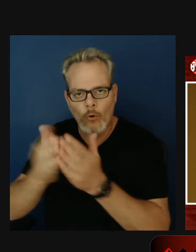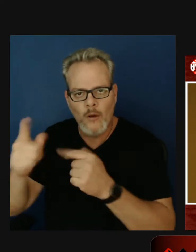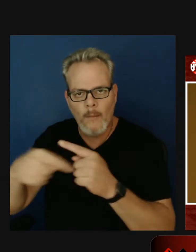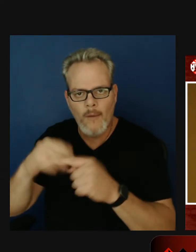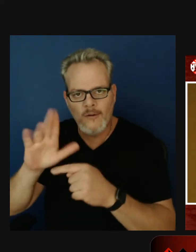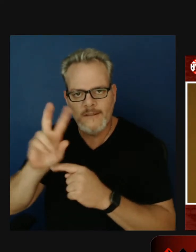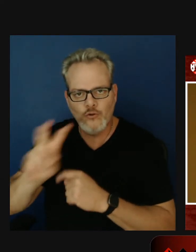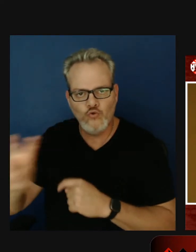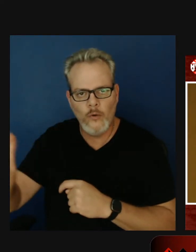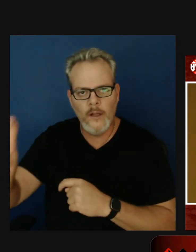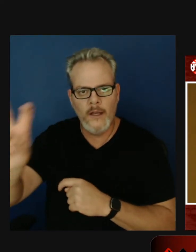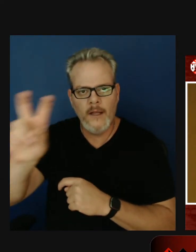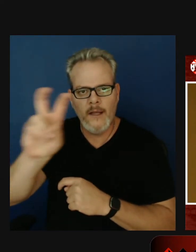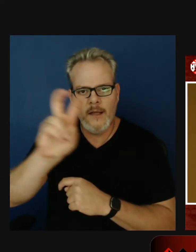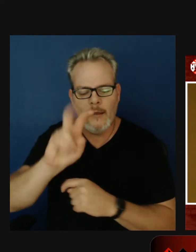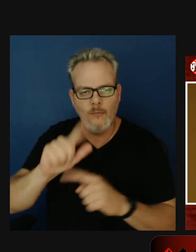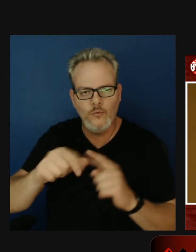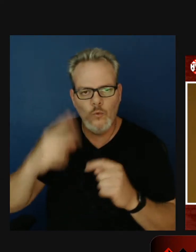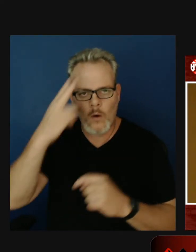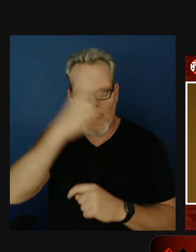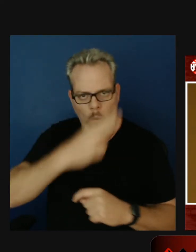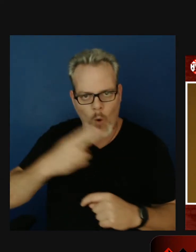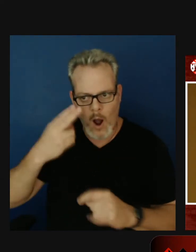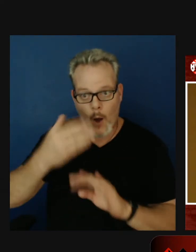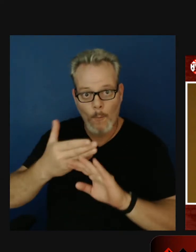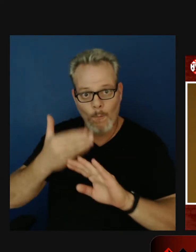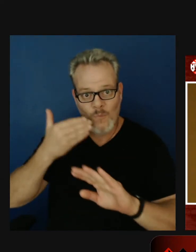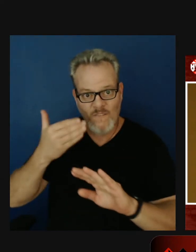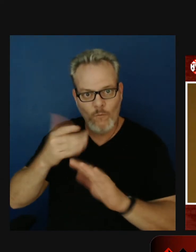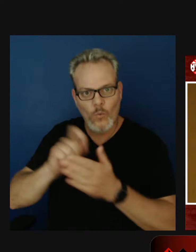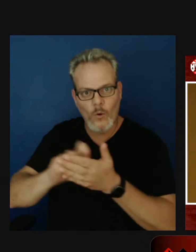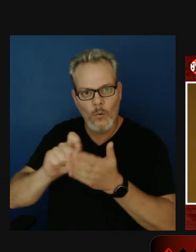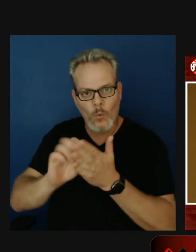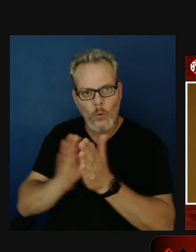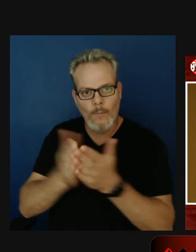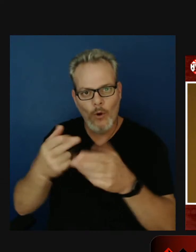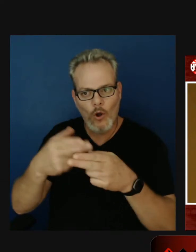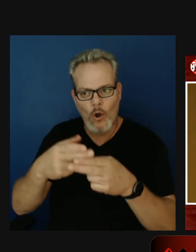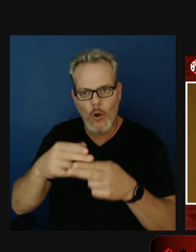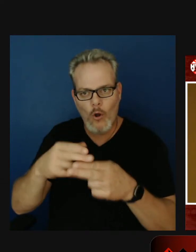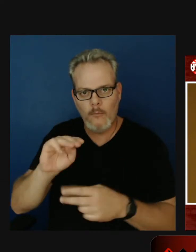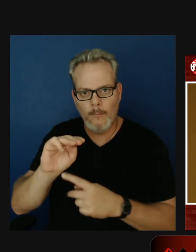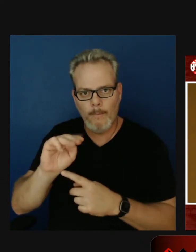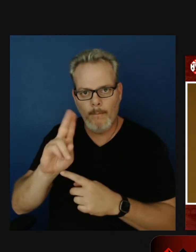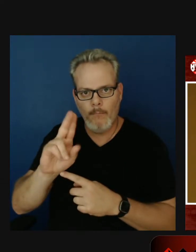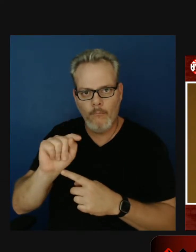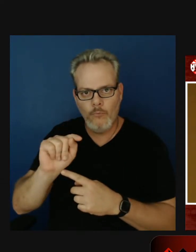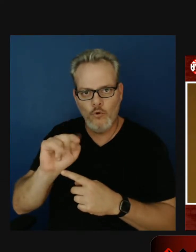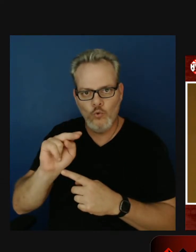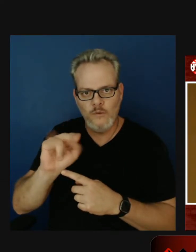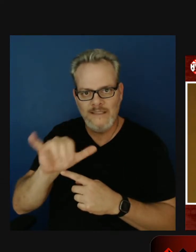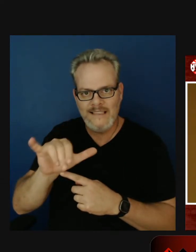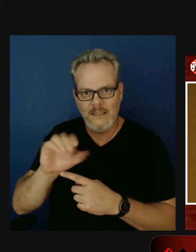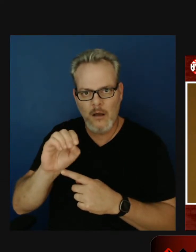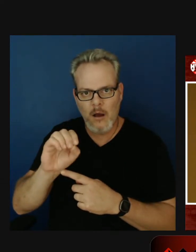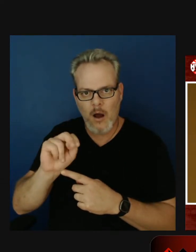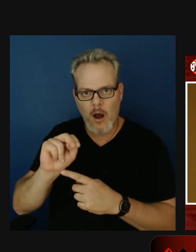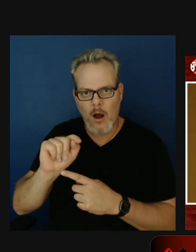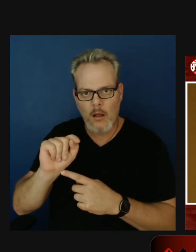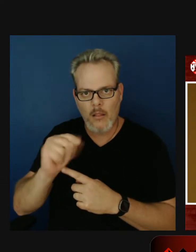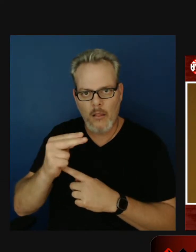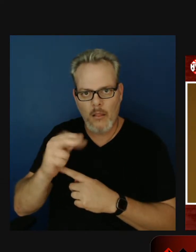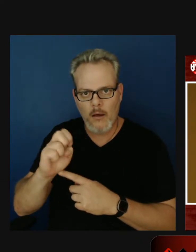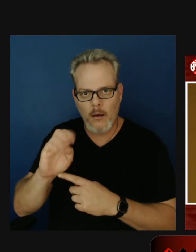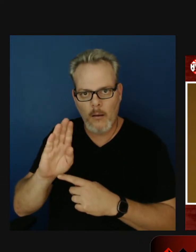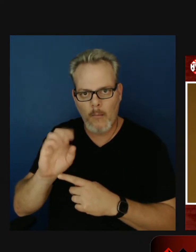he wrote Mutiny on the Bounty. And it had this map in it with, you know, Mauna Loa, Mauna Kea, finally got Kilauea